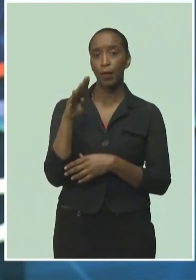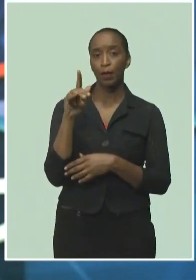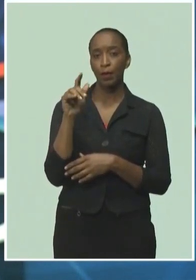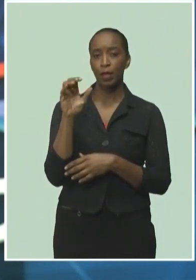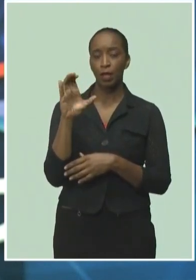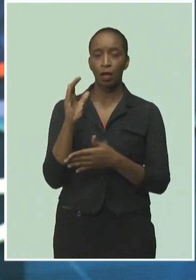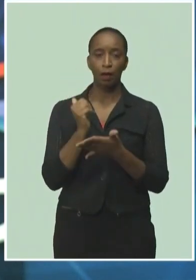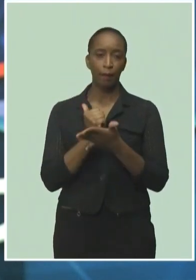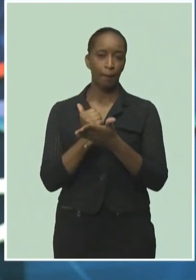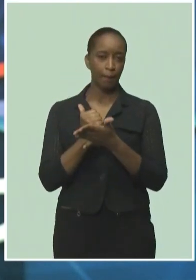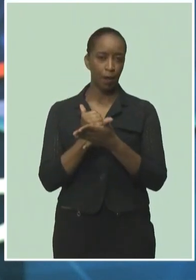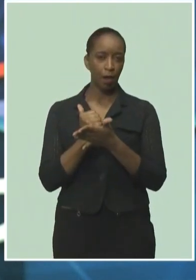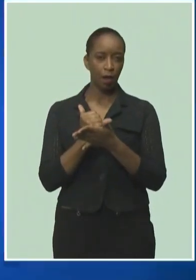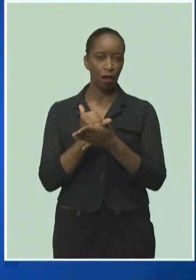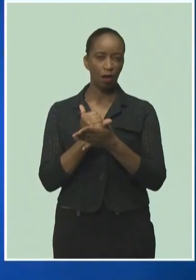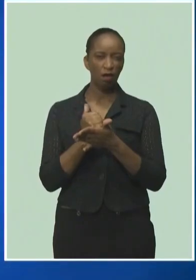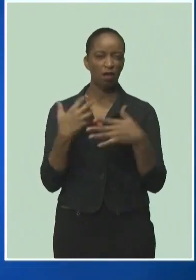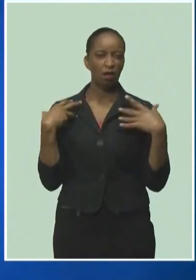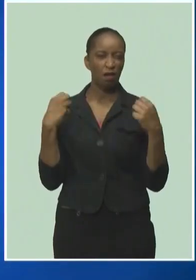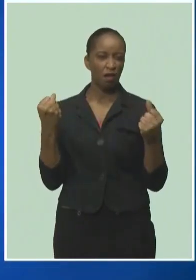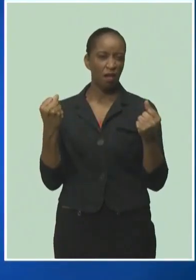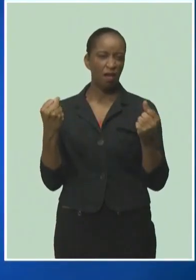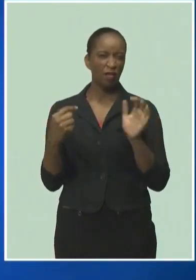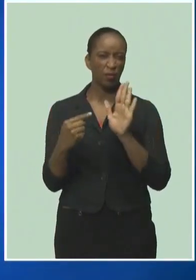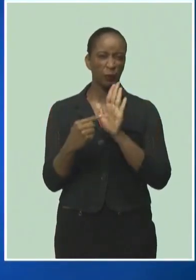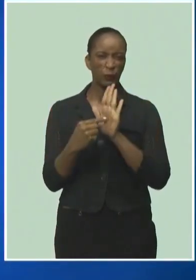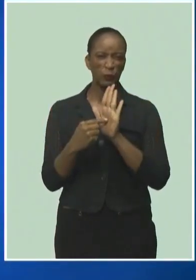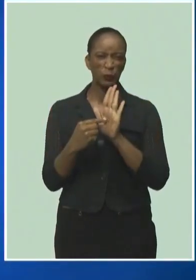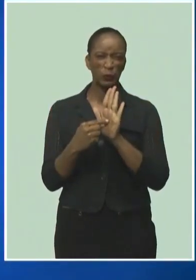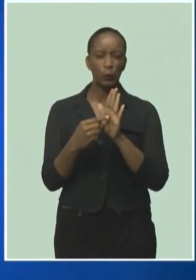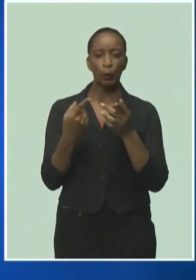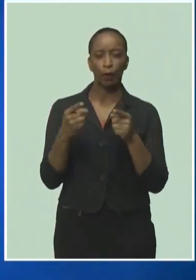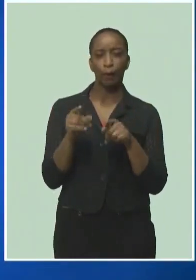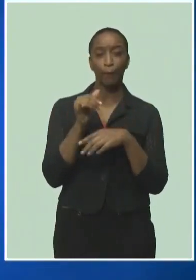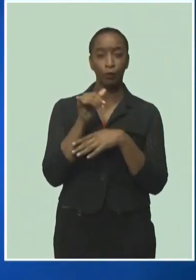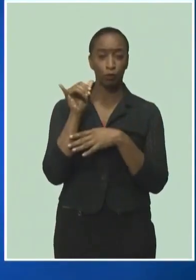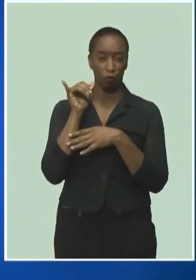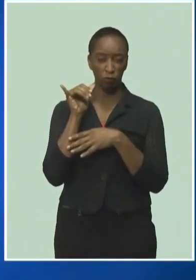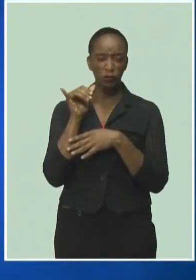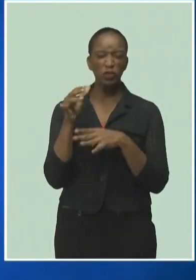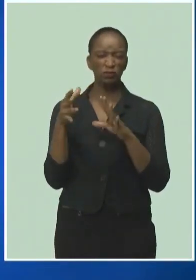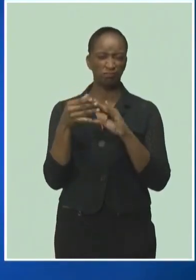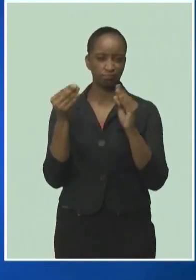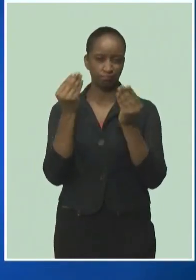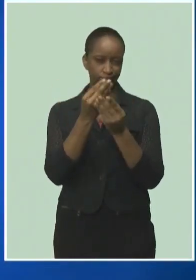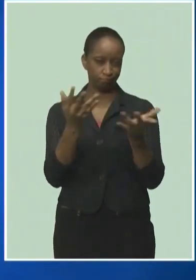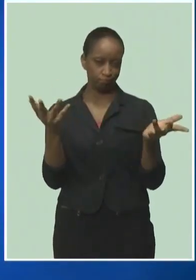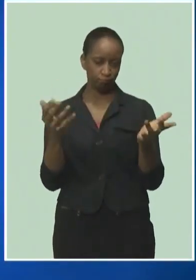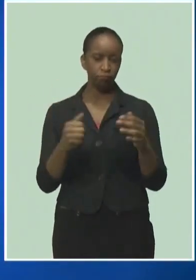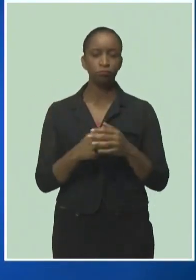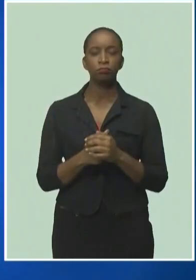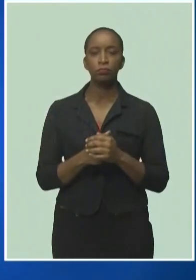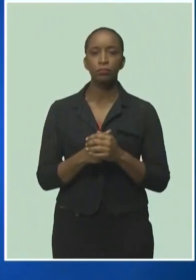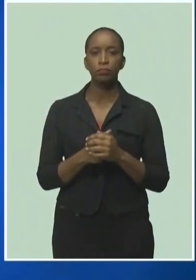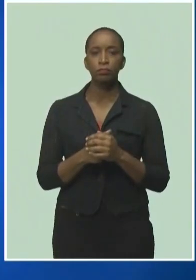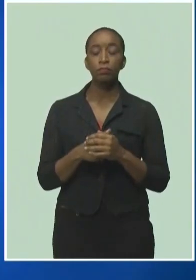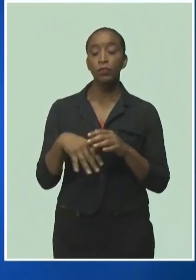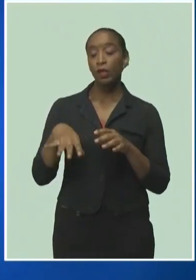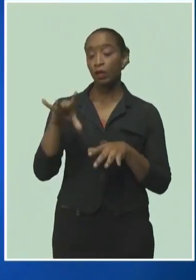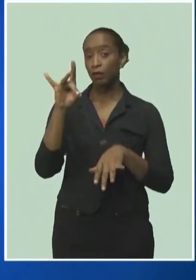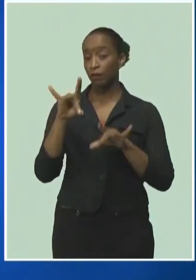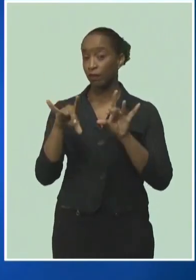Trevor Thorpe reports. Statistics are saying 3 out of every 5 Barbadians are